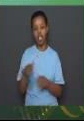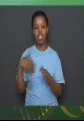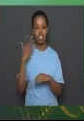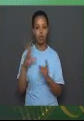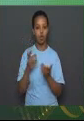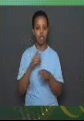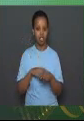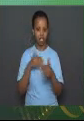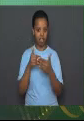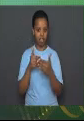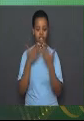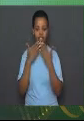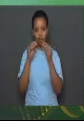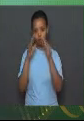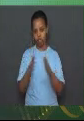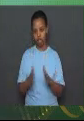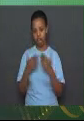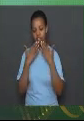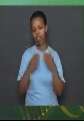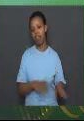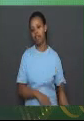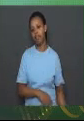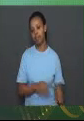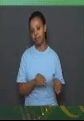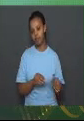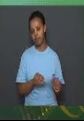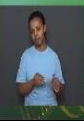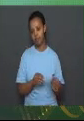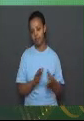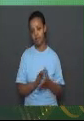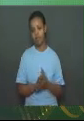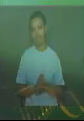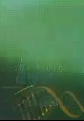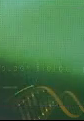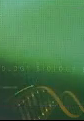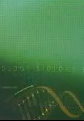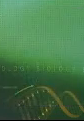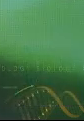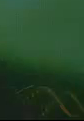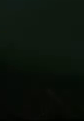Until next time, thank you, teacher. Thank you, students.